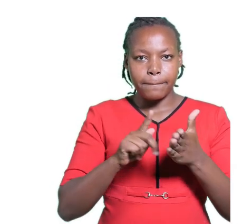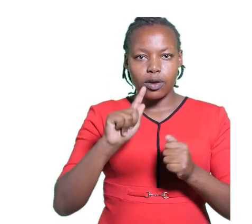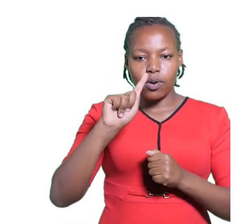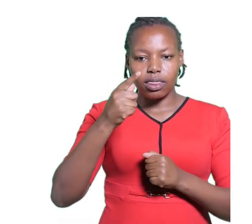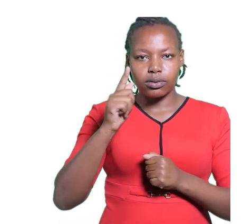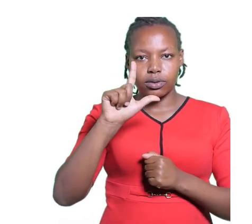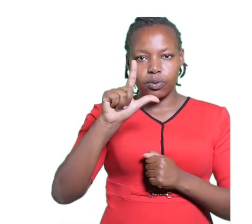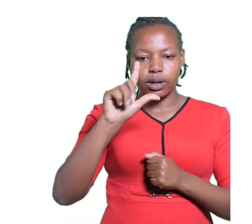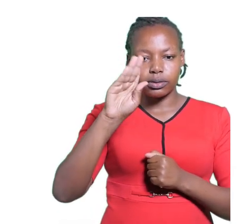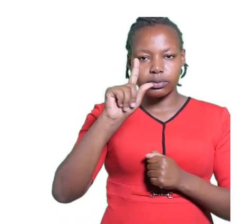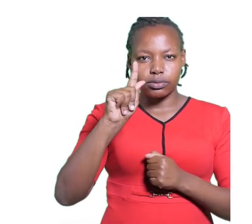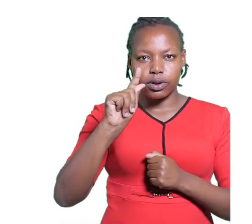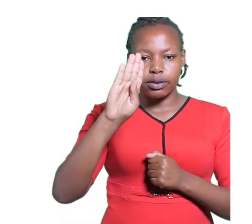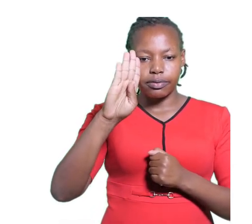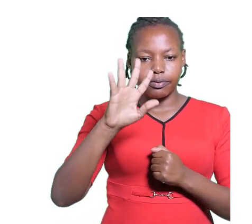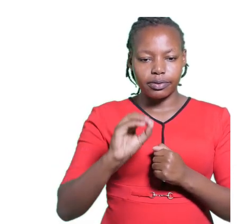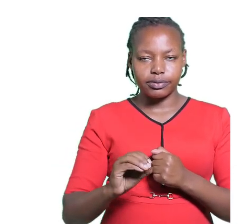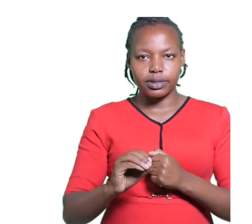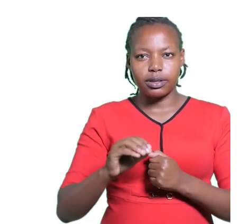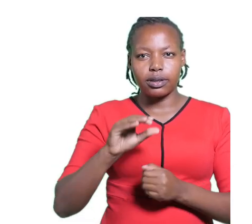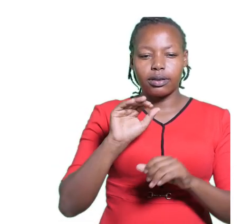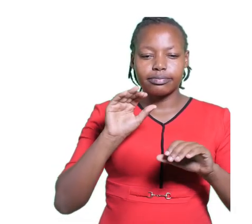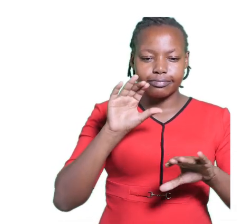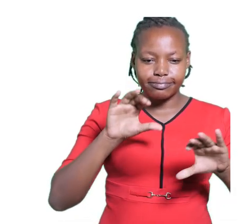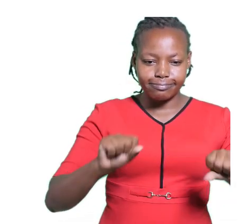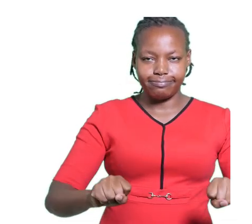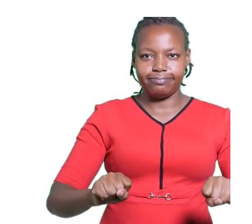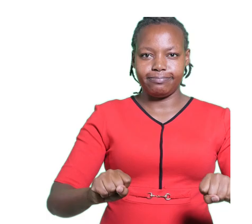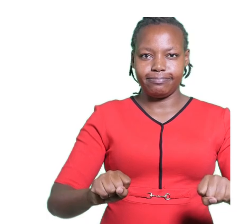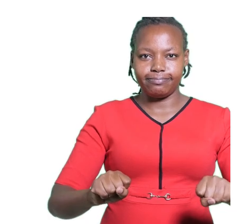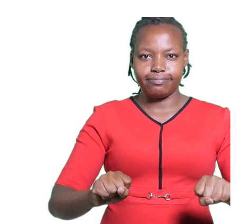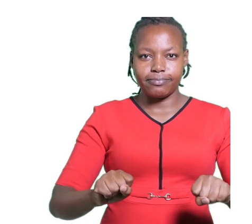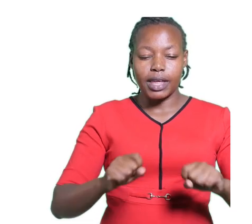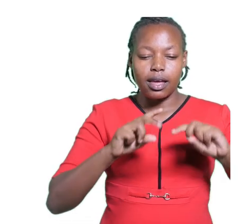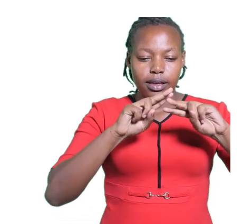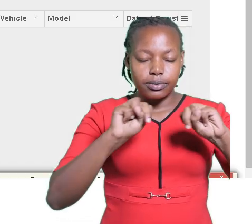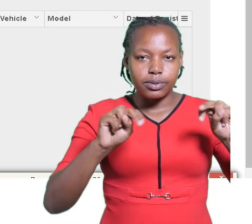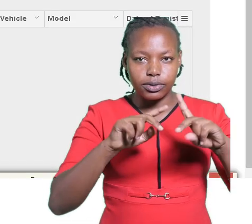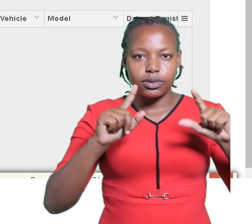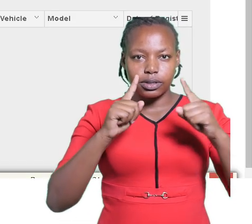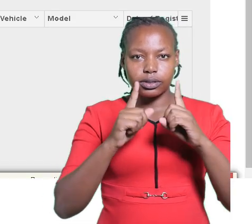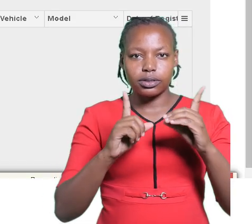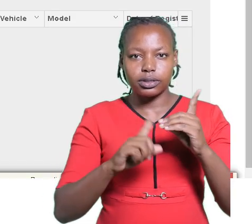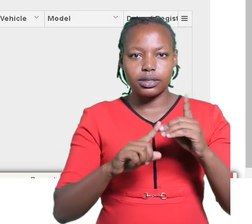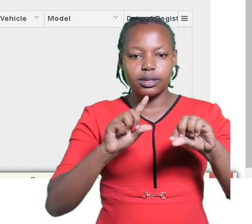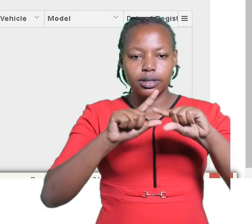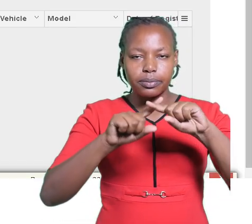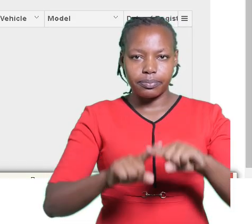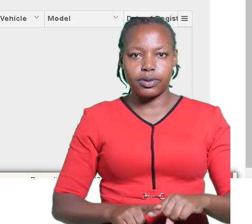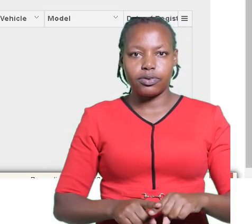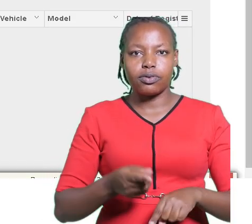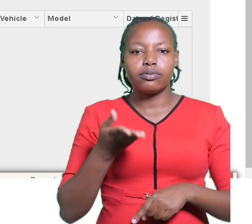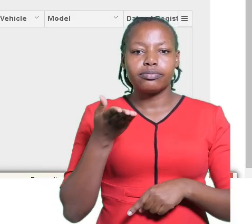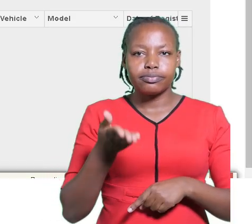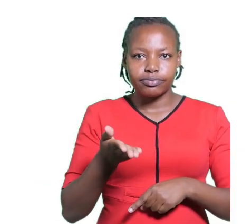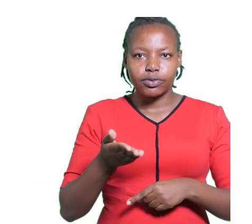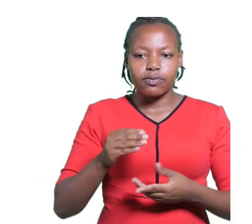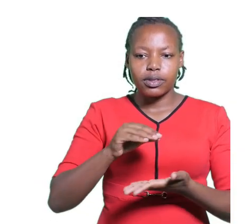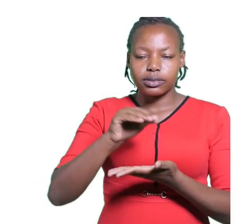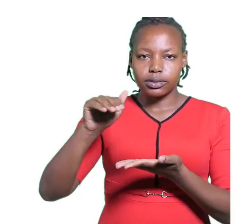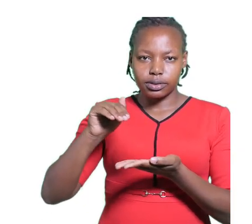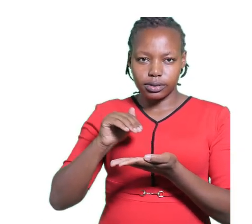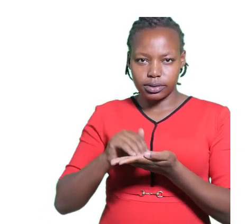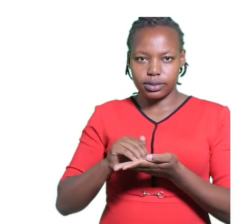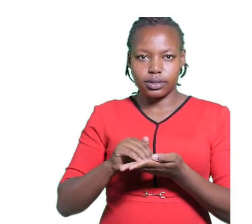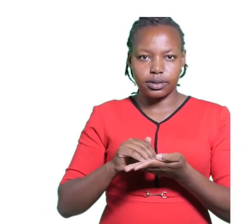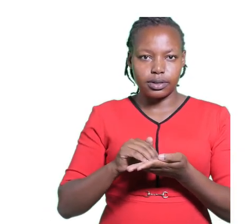inspection center and can take up to 1 day. The inspection report will be updated on the client's team's account.